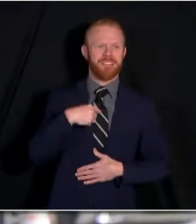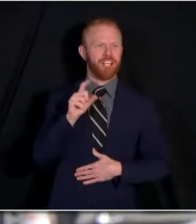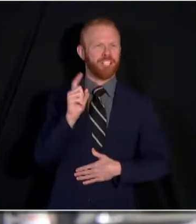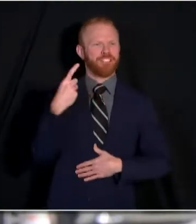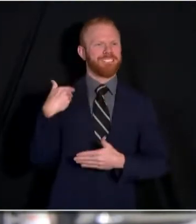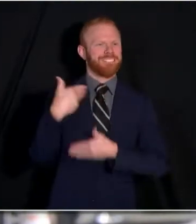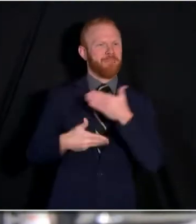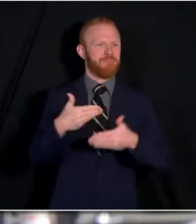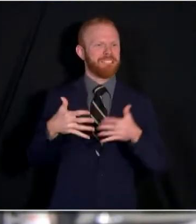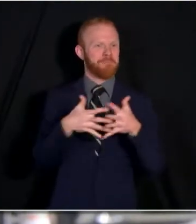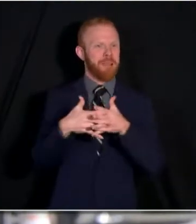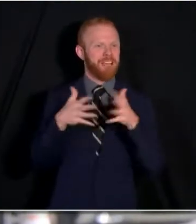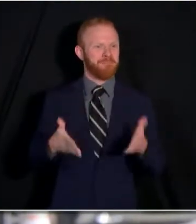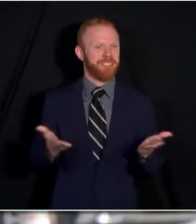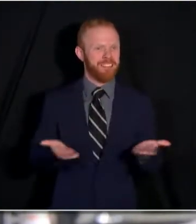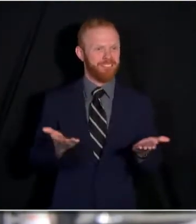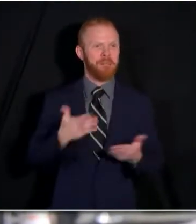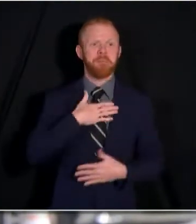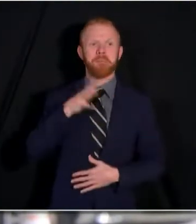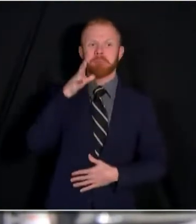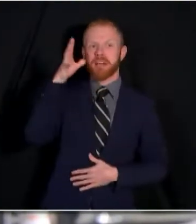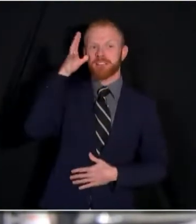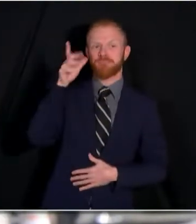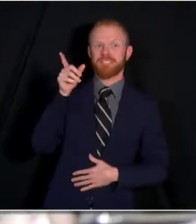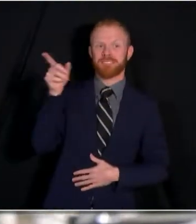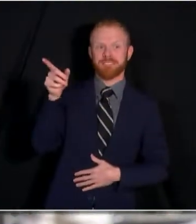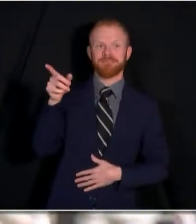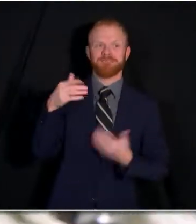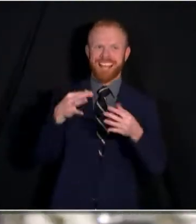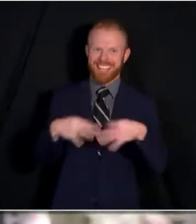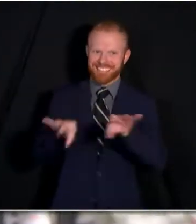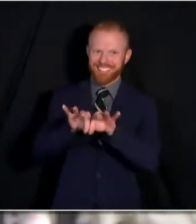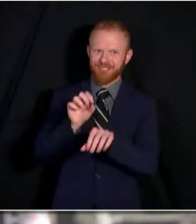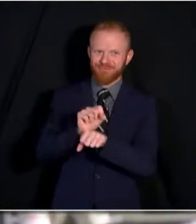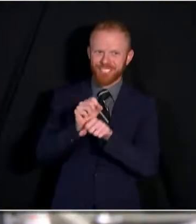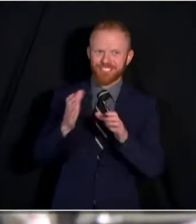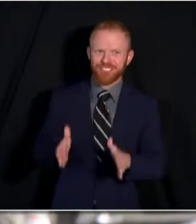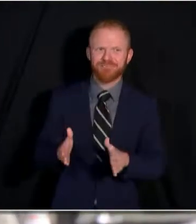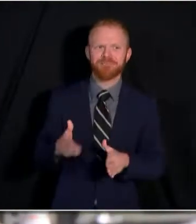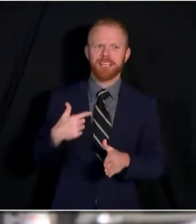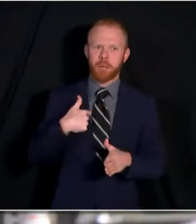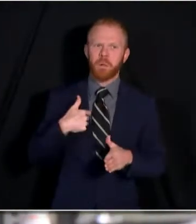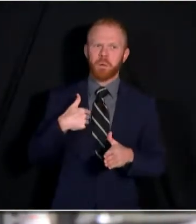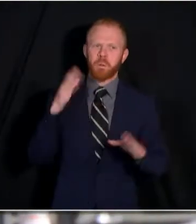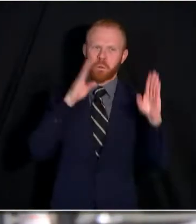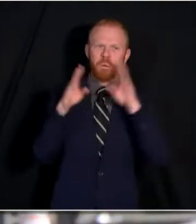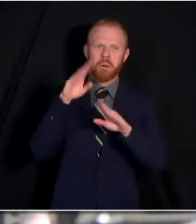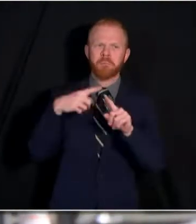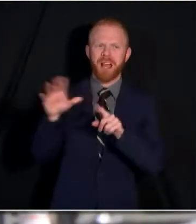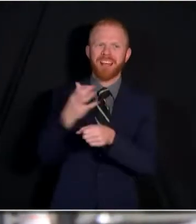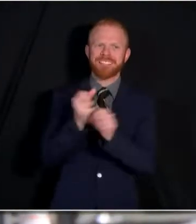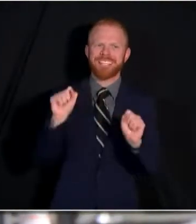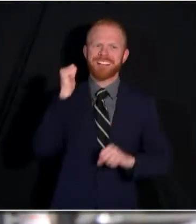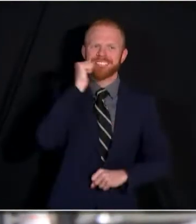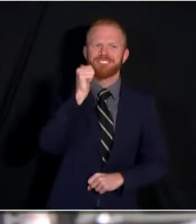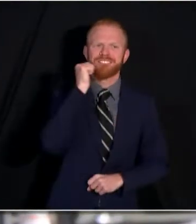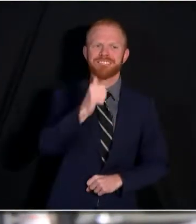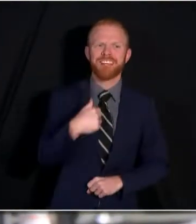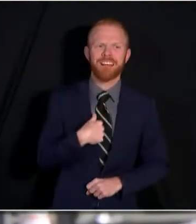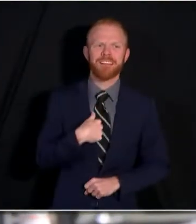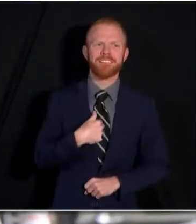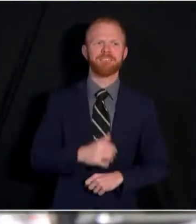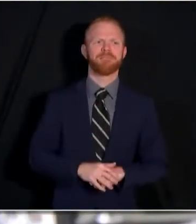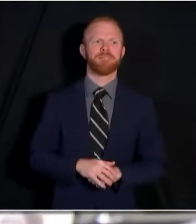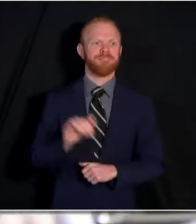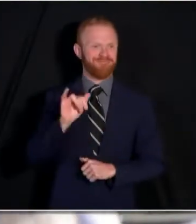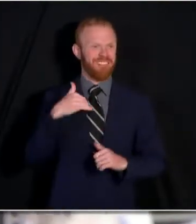my parents are essential workers. I worry about their safety every day, just like I worry about